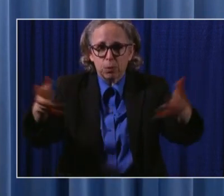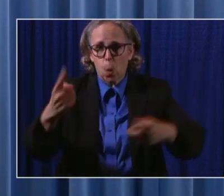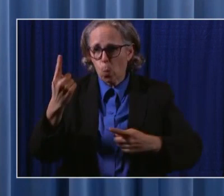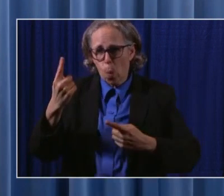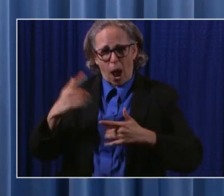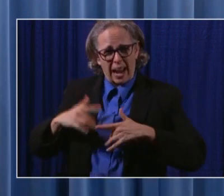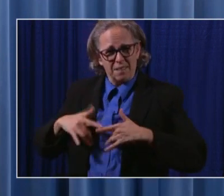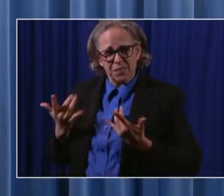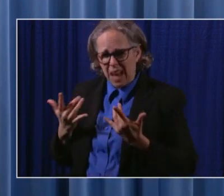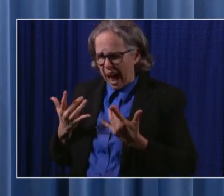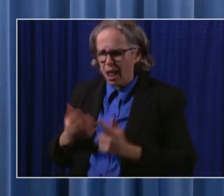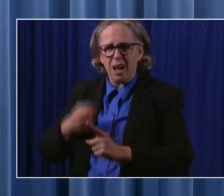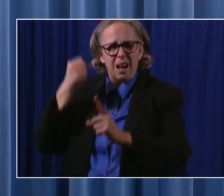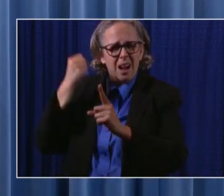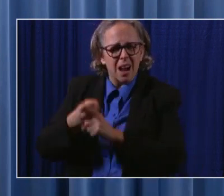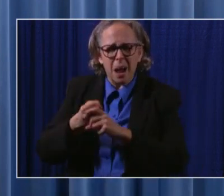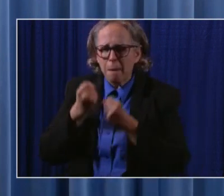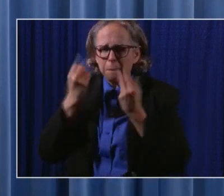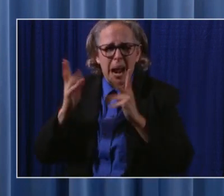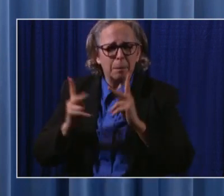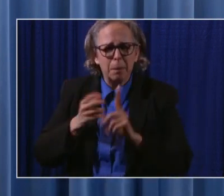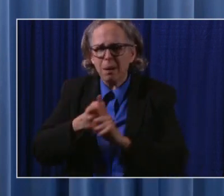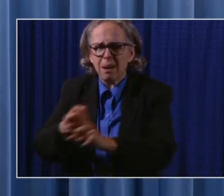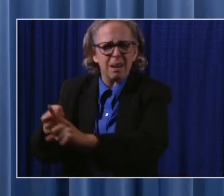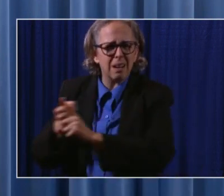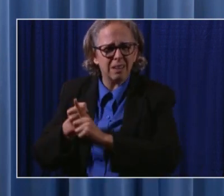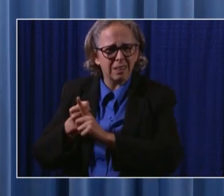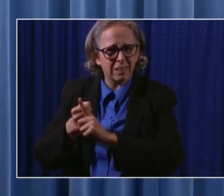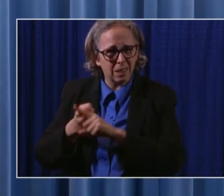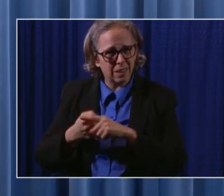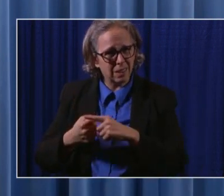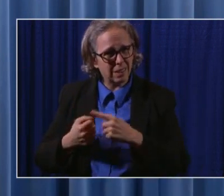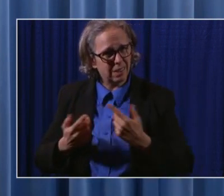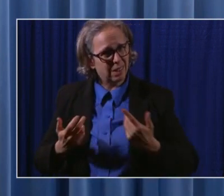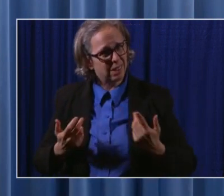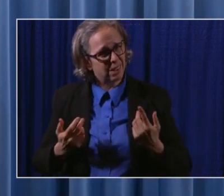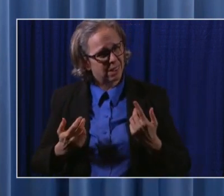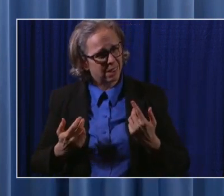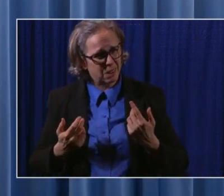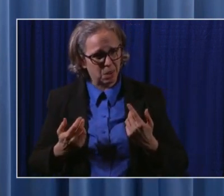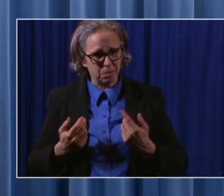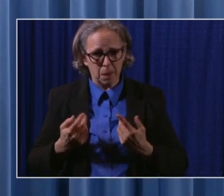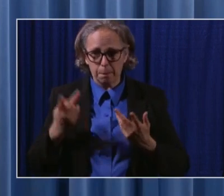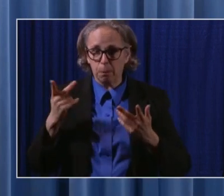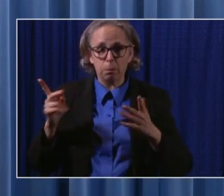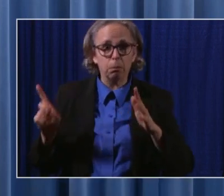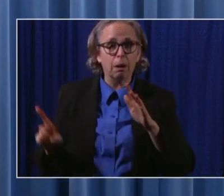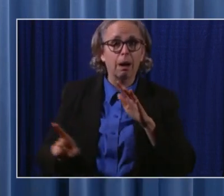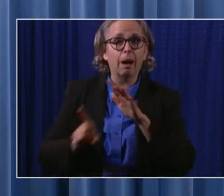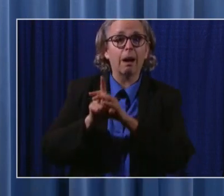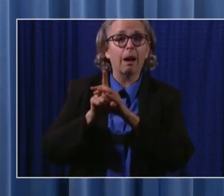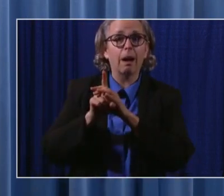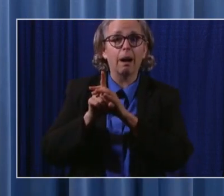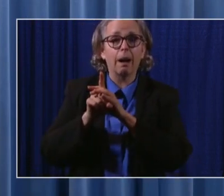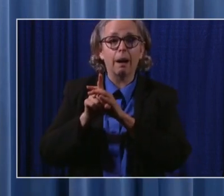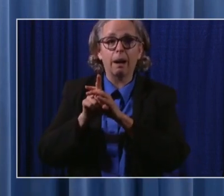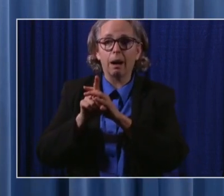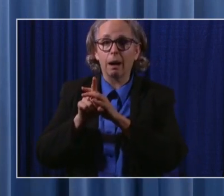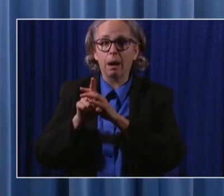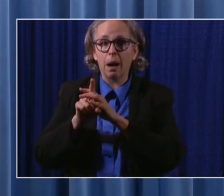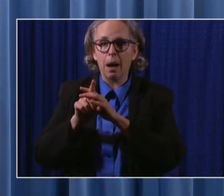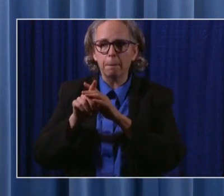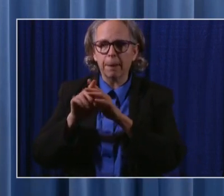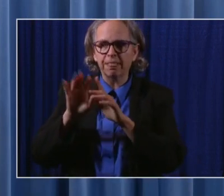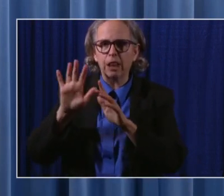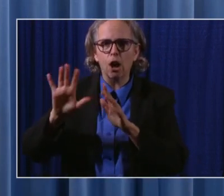to attend or not attend the event. It may be a spouse, it may be a grandmother, it may be a coworker when they go back to the office the next week.